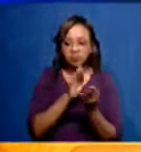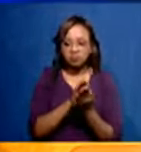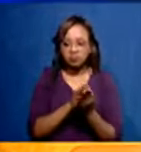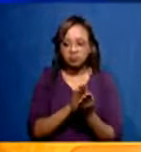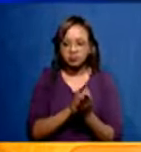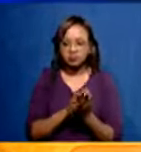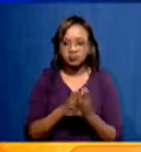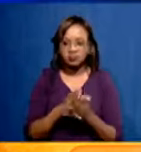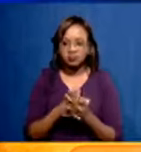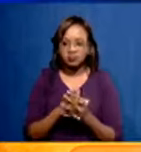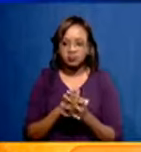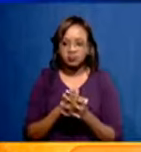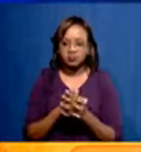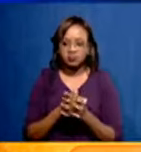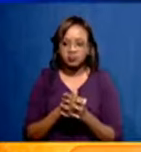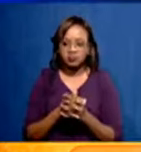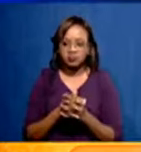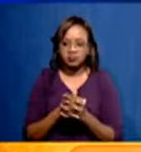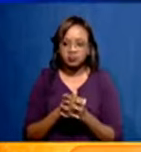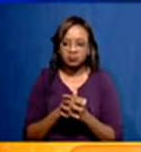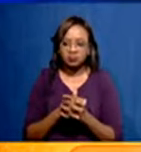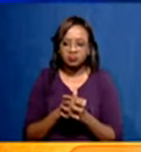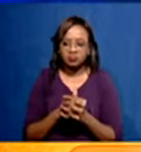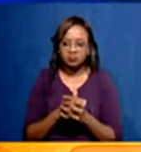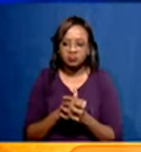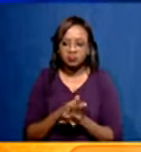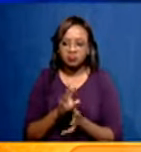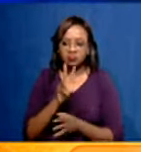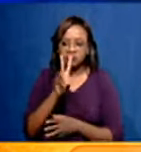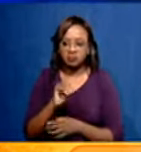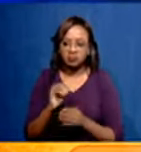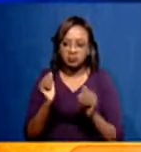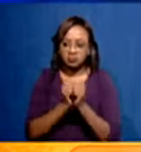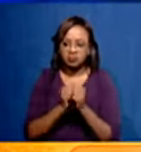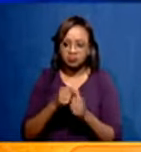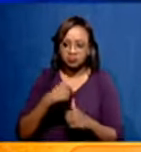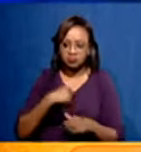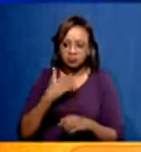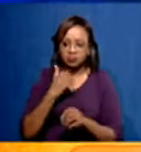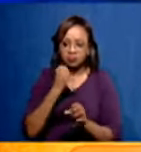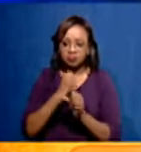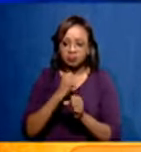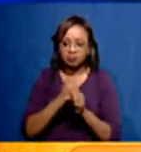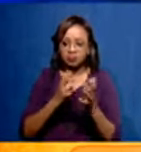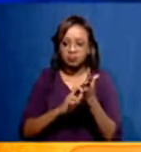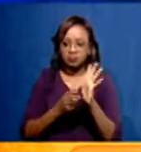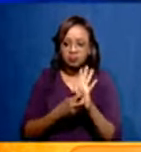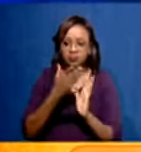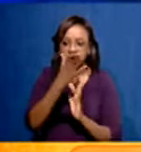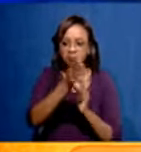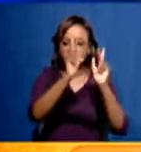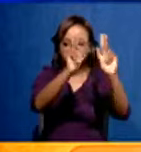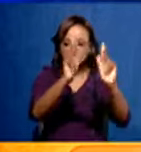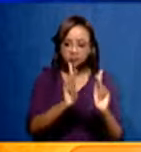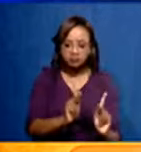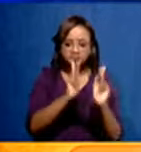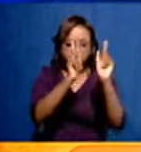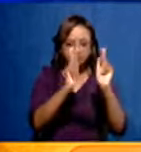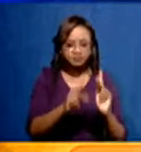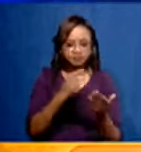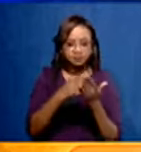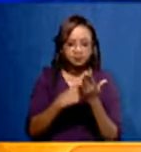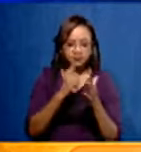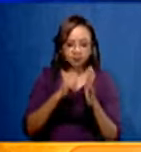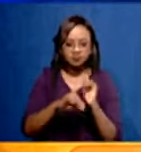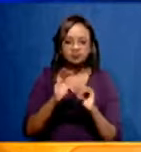other countries, but let me tell you this. In 2010, I had a project in Kisumu. And my project was about climate smart